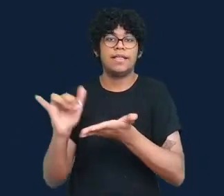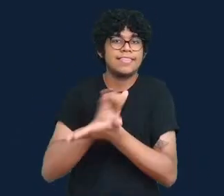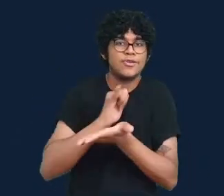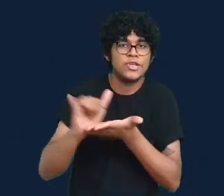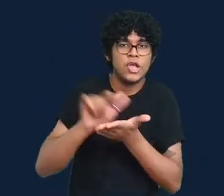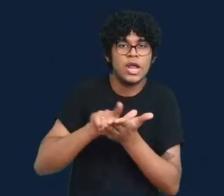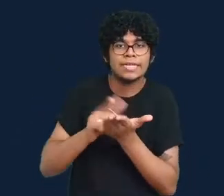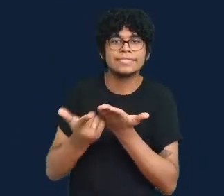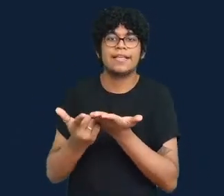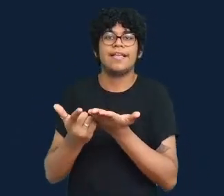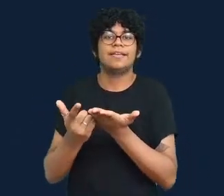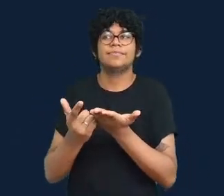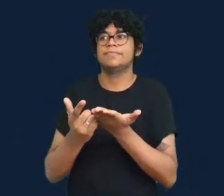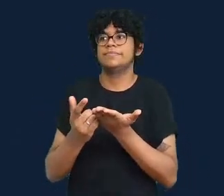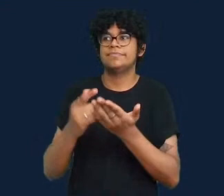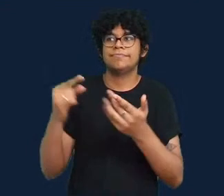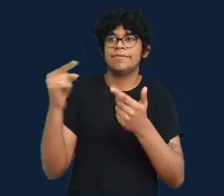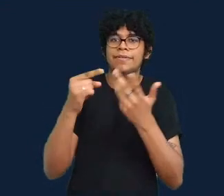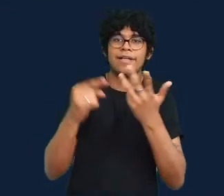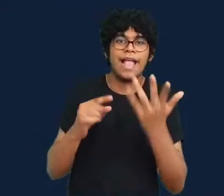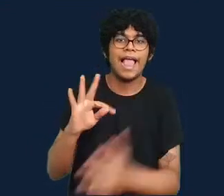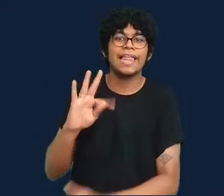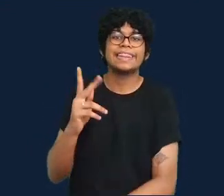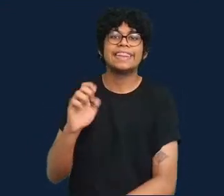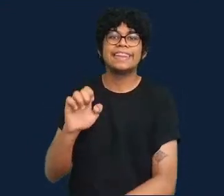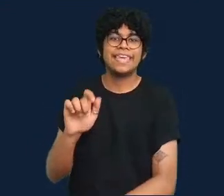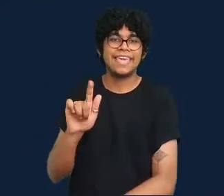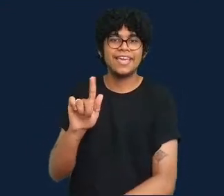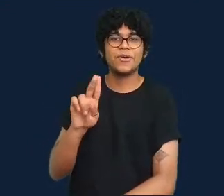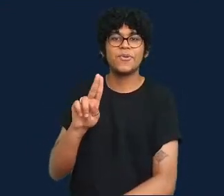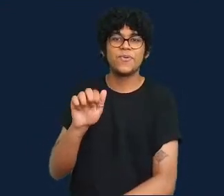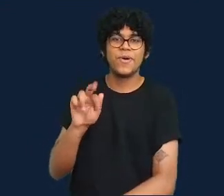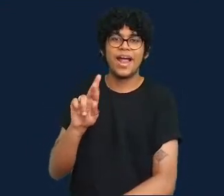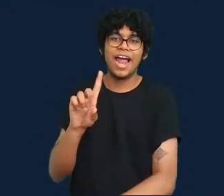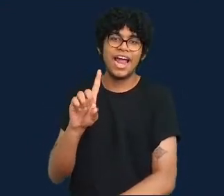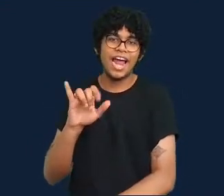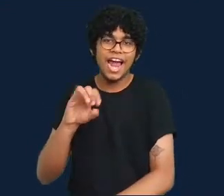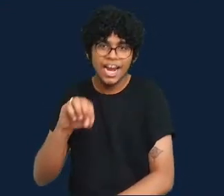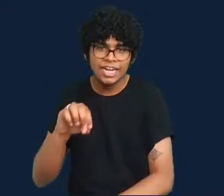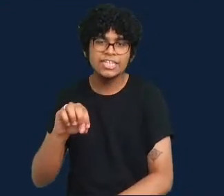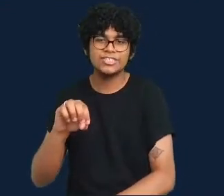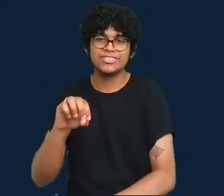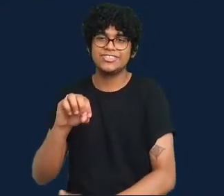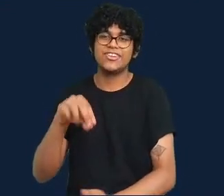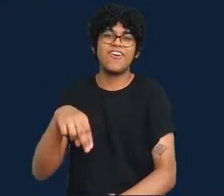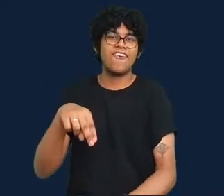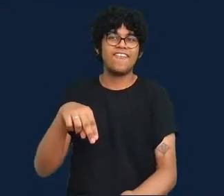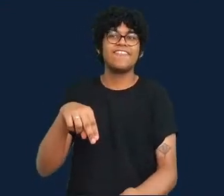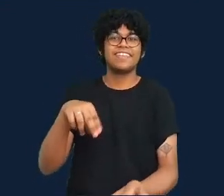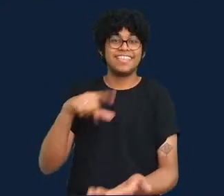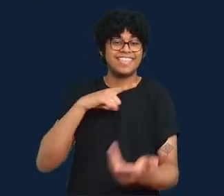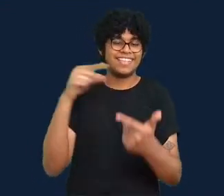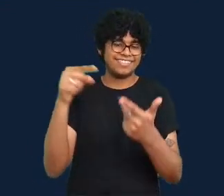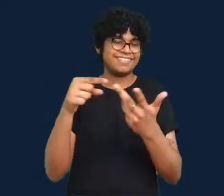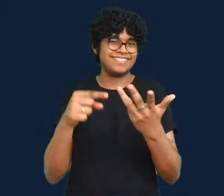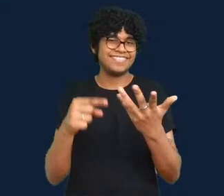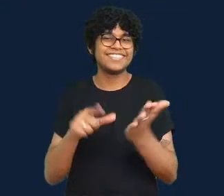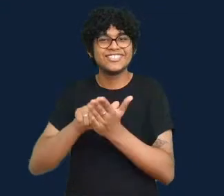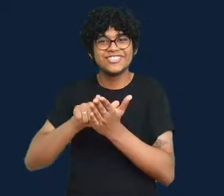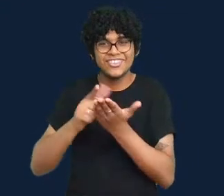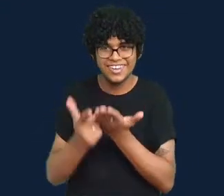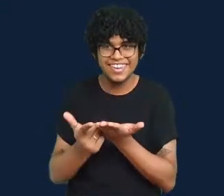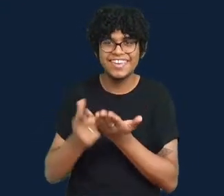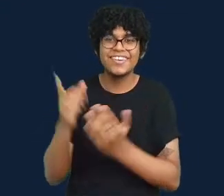Guardian, WSJ, like of course I'll miss plenty, but even La Nación, for